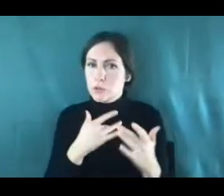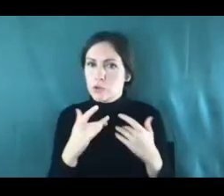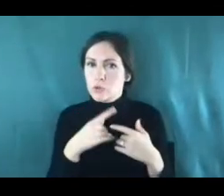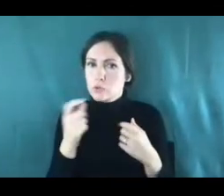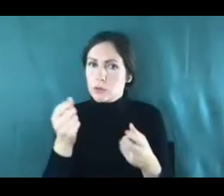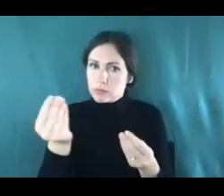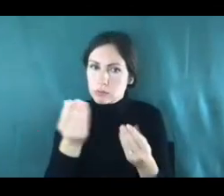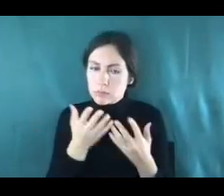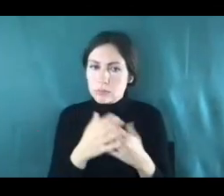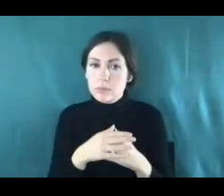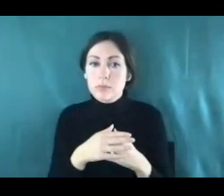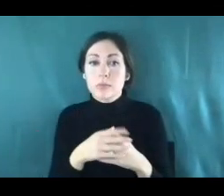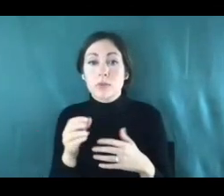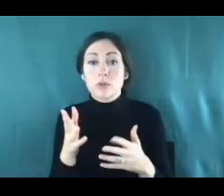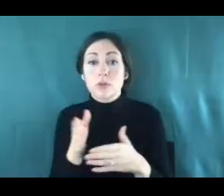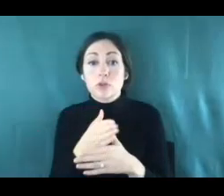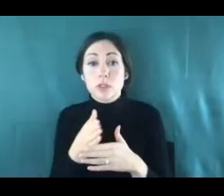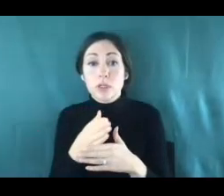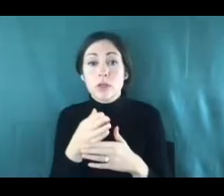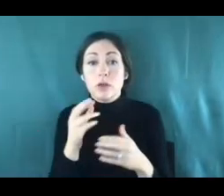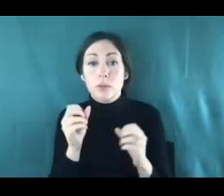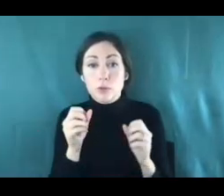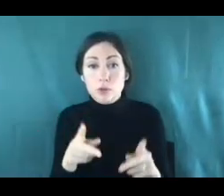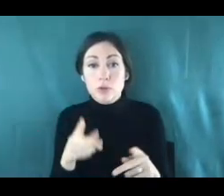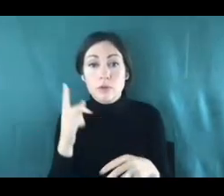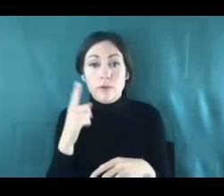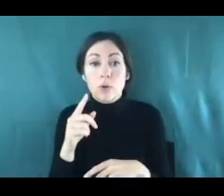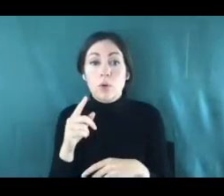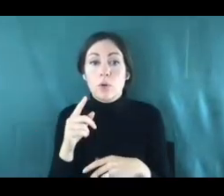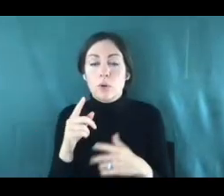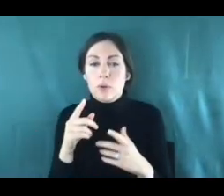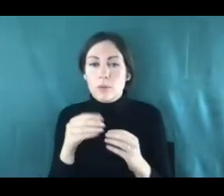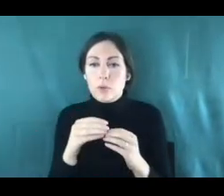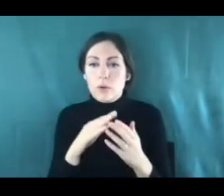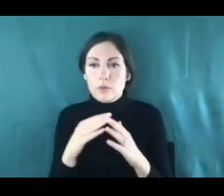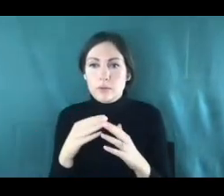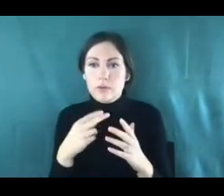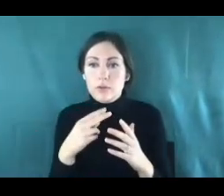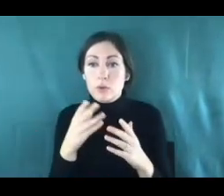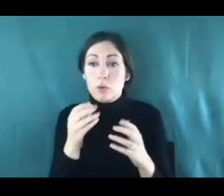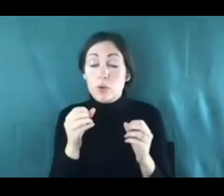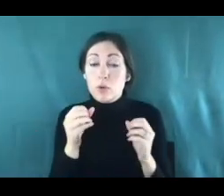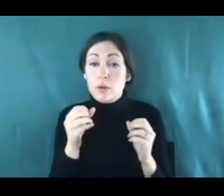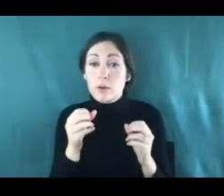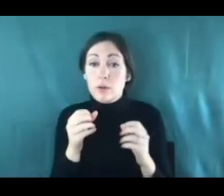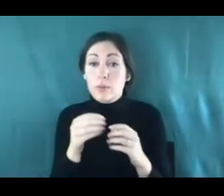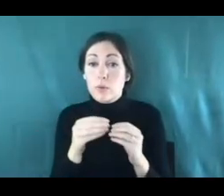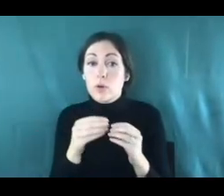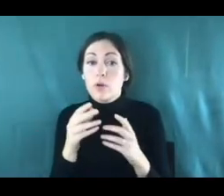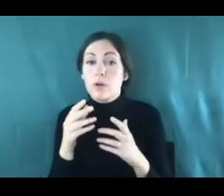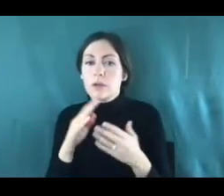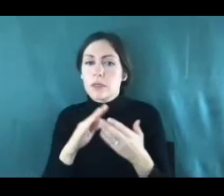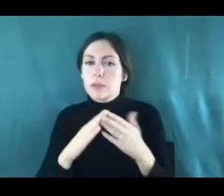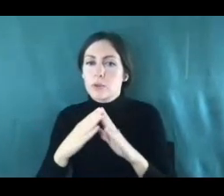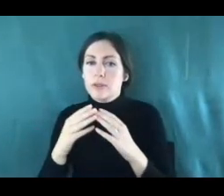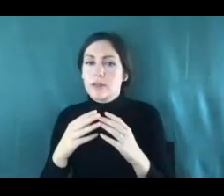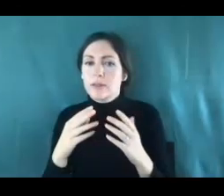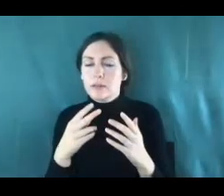partners, organization, or data sources to amplify our work, opportunities for NOMHE to amplify community voices or